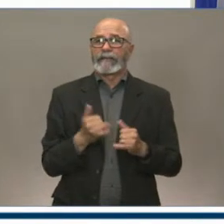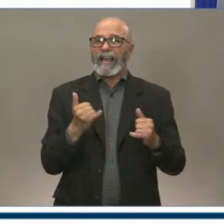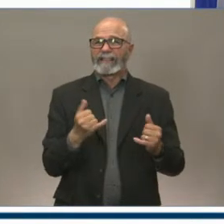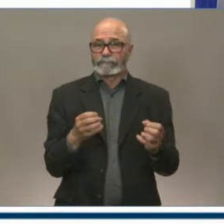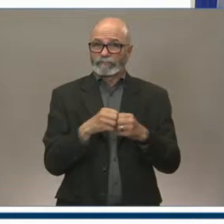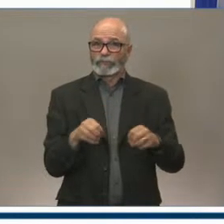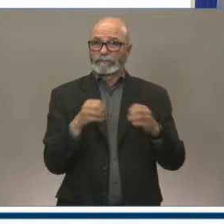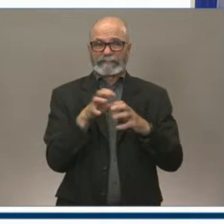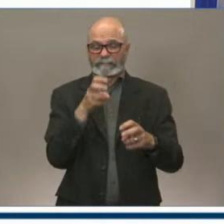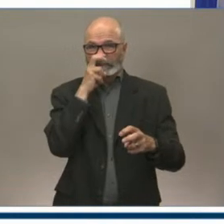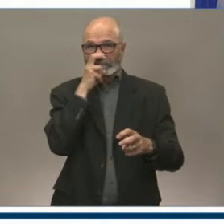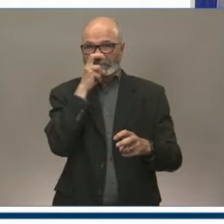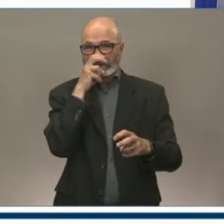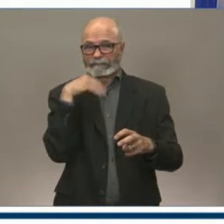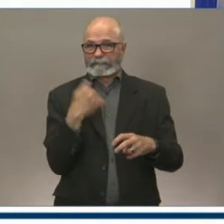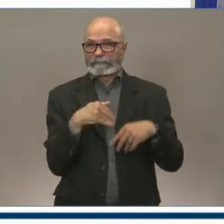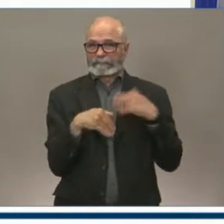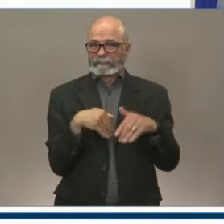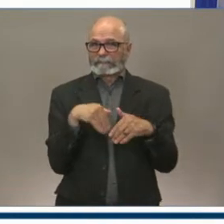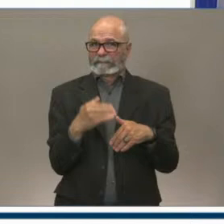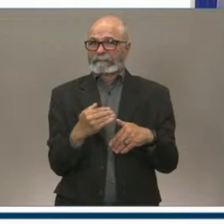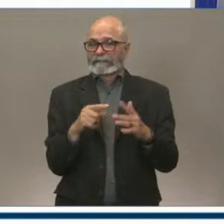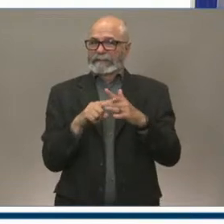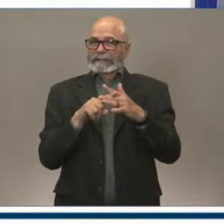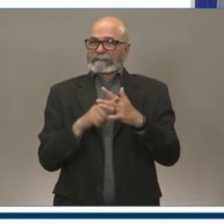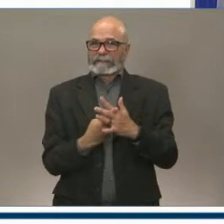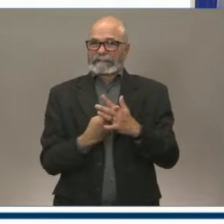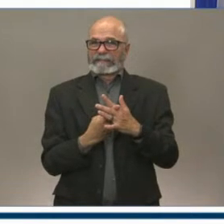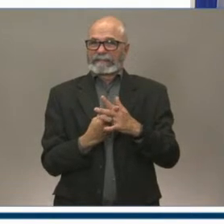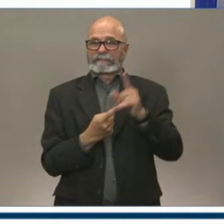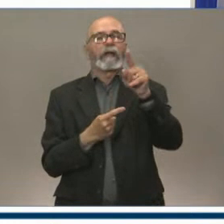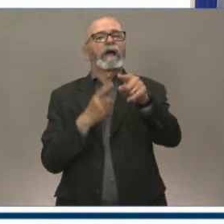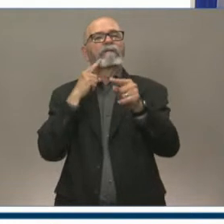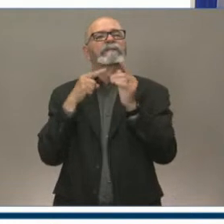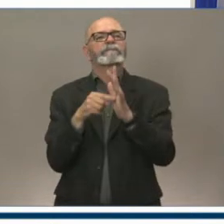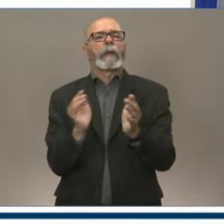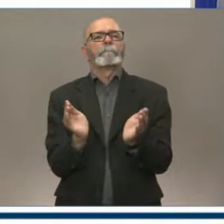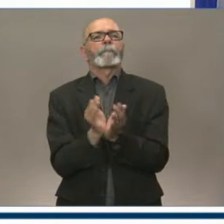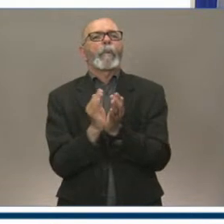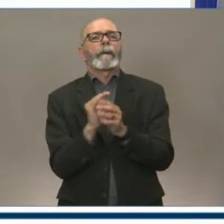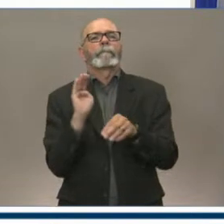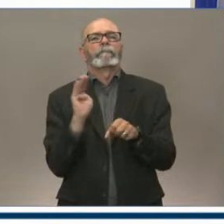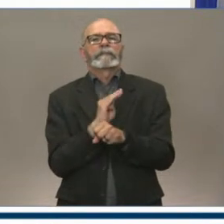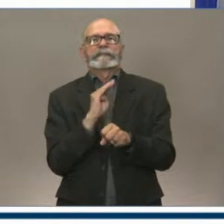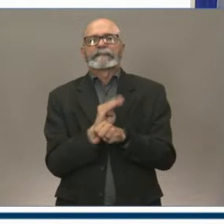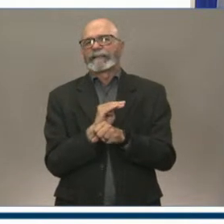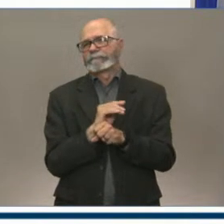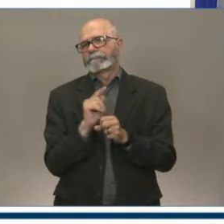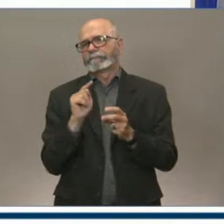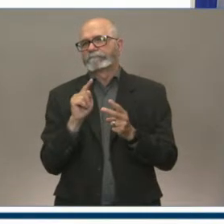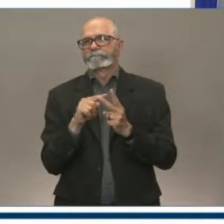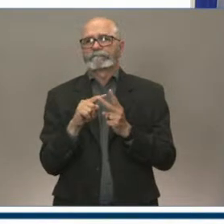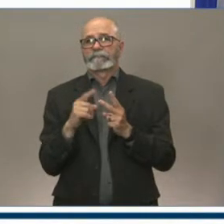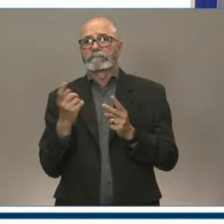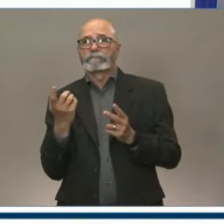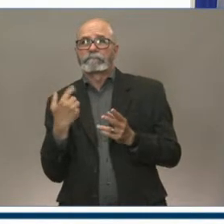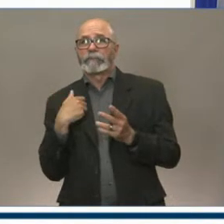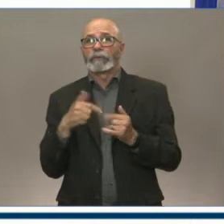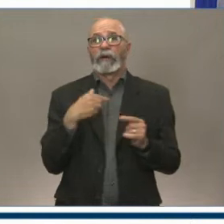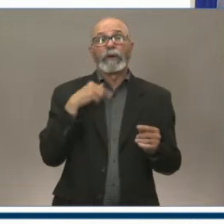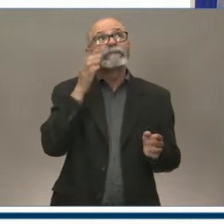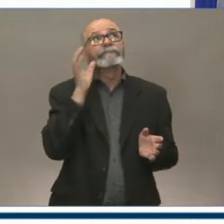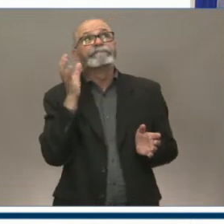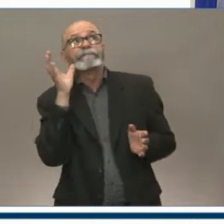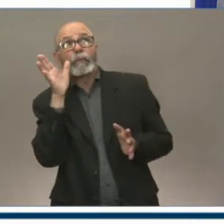slow our outbreak, I'm wondering what small businesses and service sector workers can expect in terms of support. I'm hearing